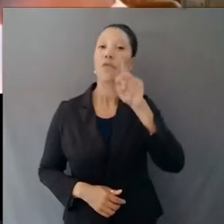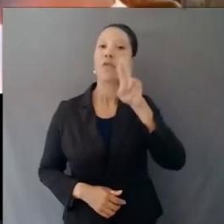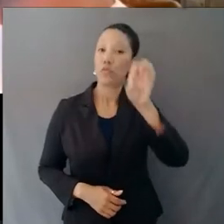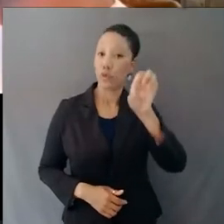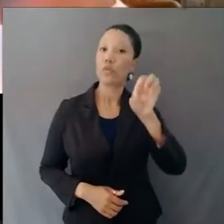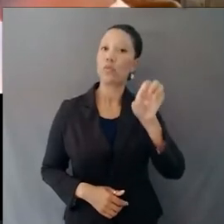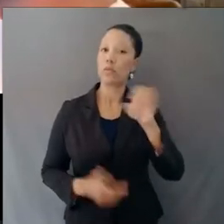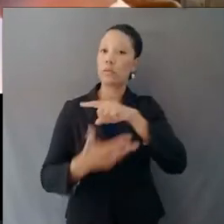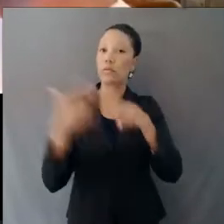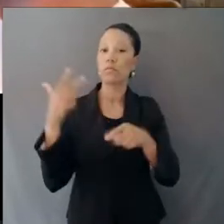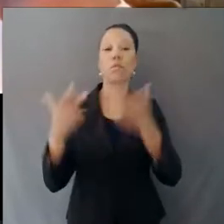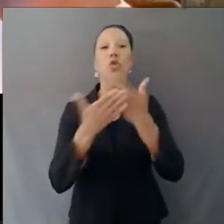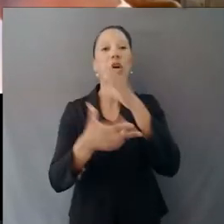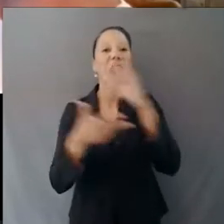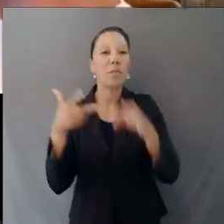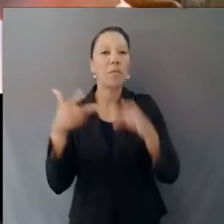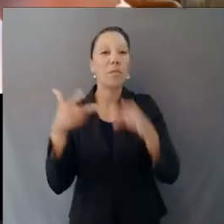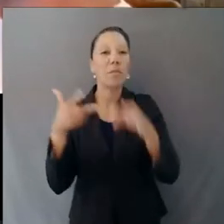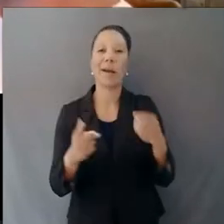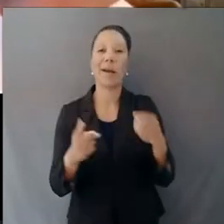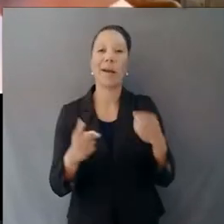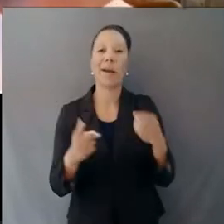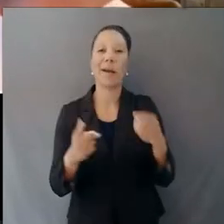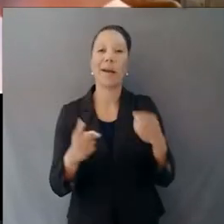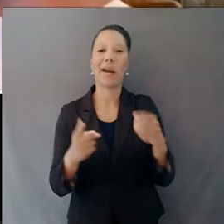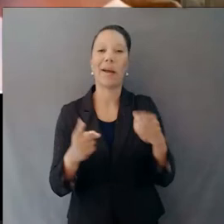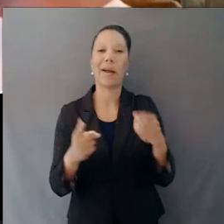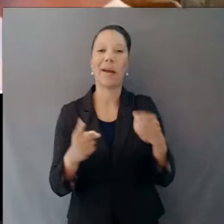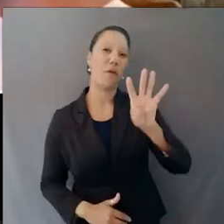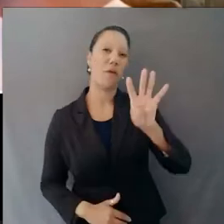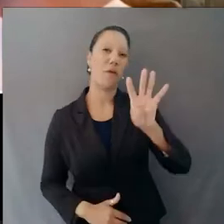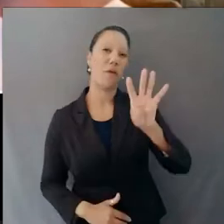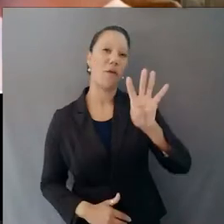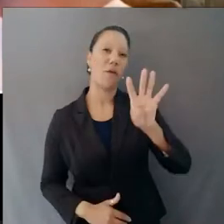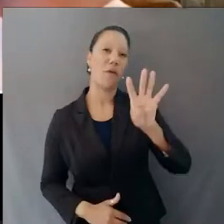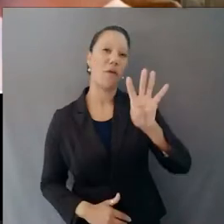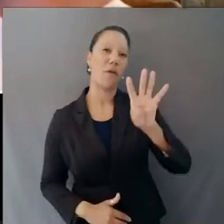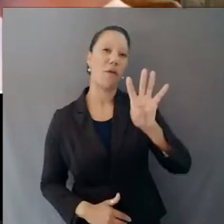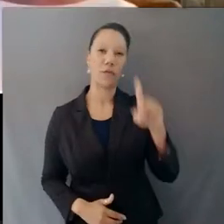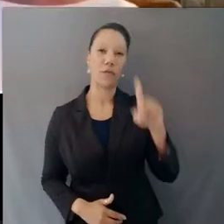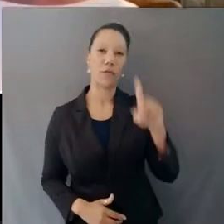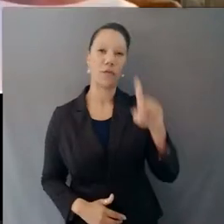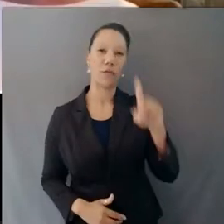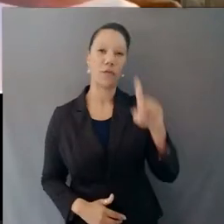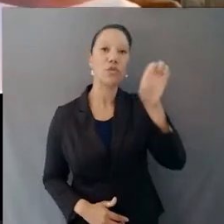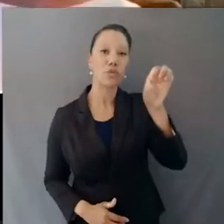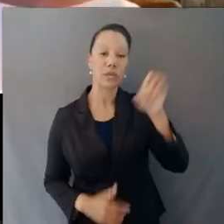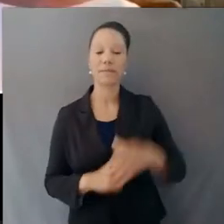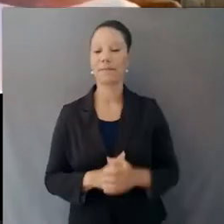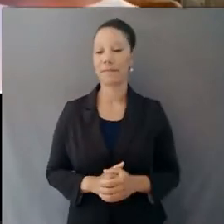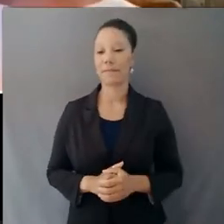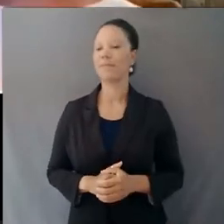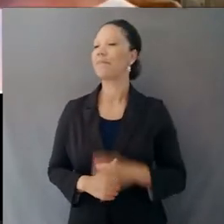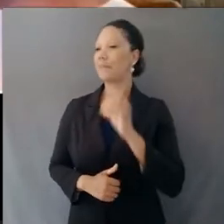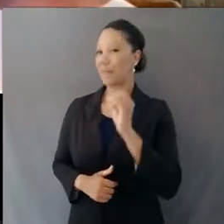but we want to limit the portion size of that and keep it to about a 4-ounce portion. Great. Okay. So, and we've talked about